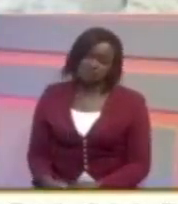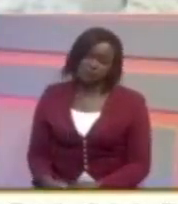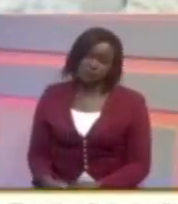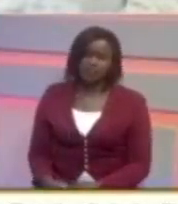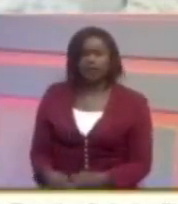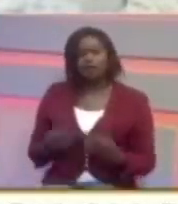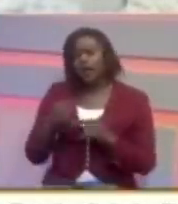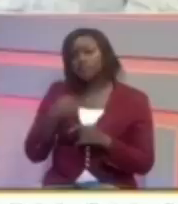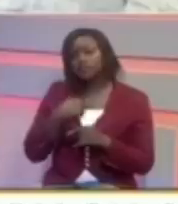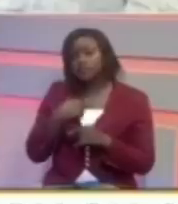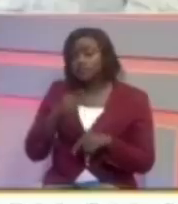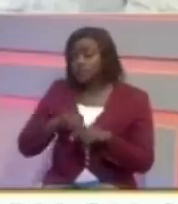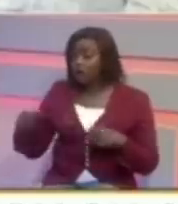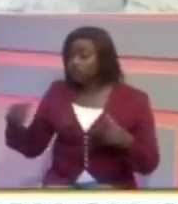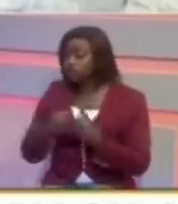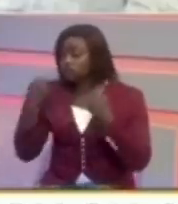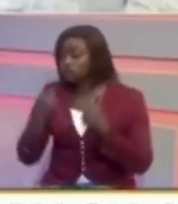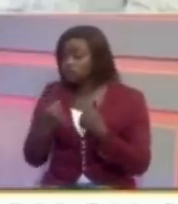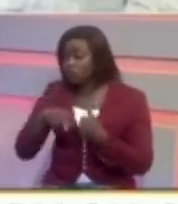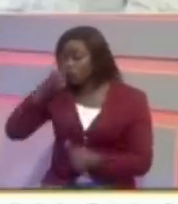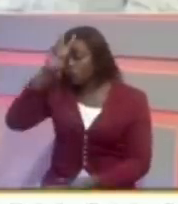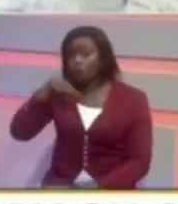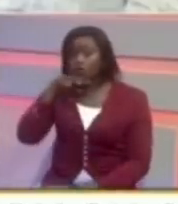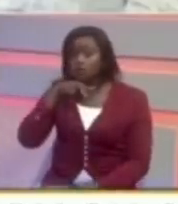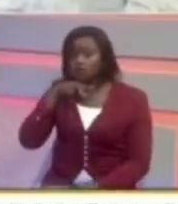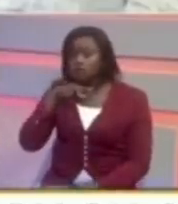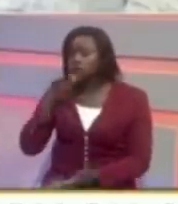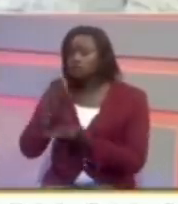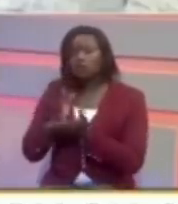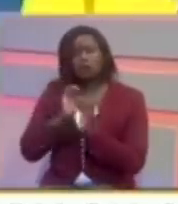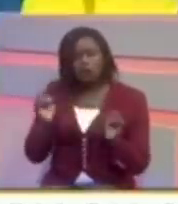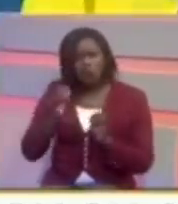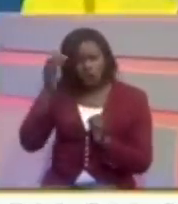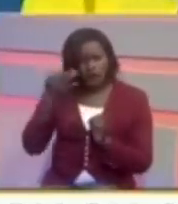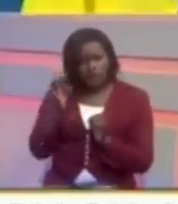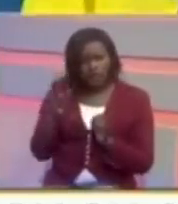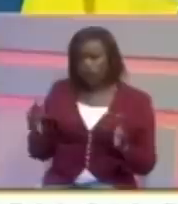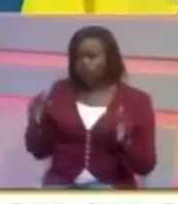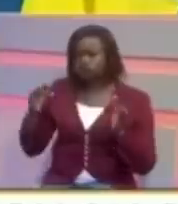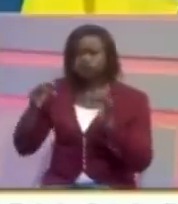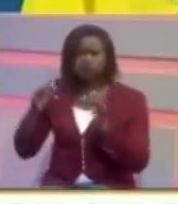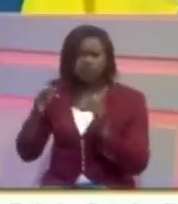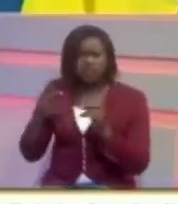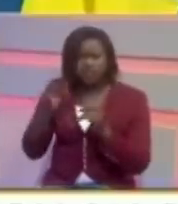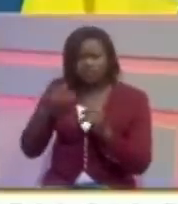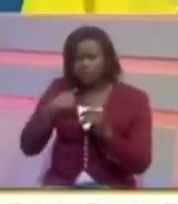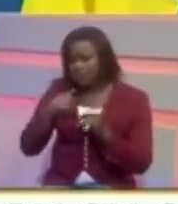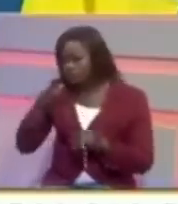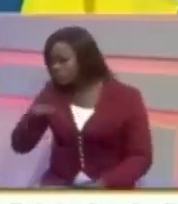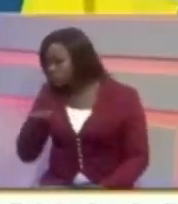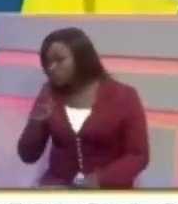But I couldn't stop, because I knew that if I stop, then again the same problem will, people will gather. We'll gather to look at the